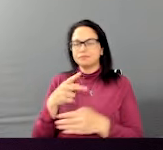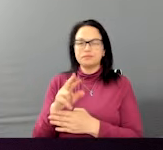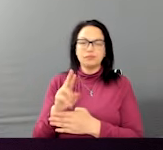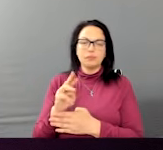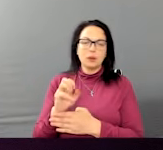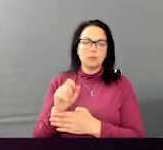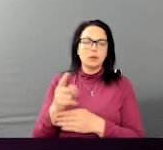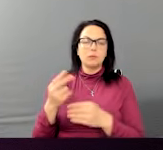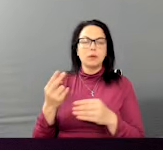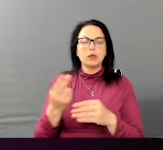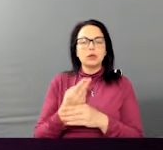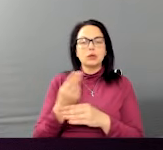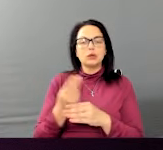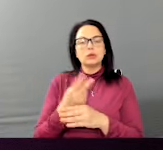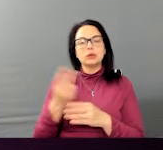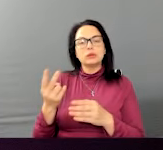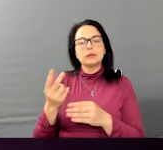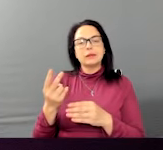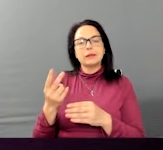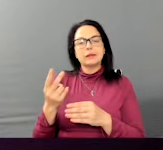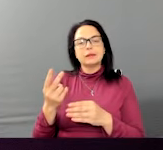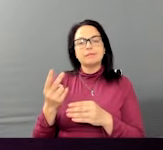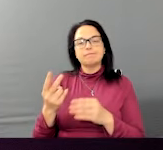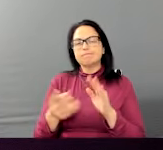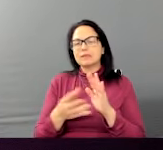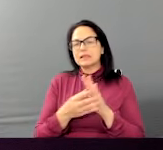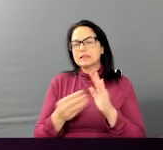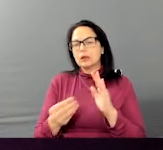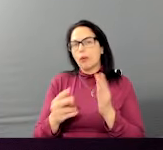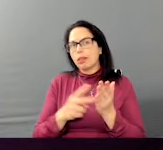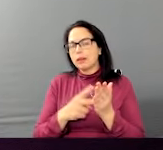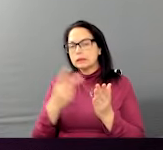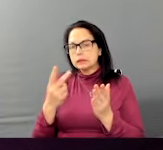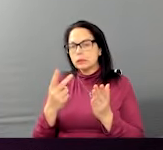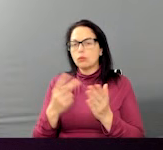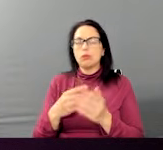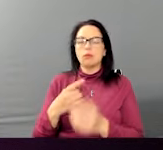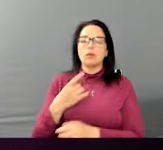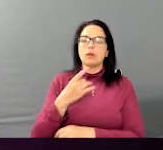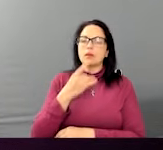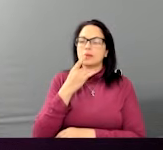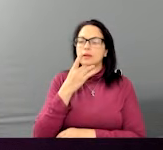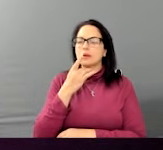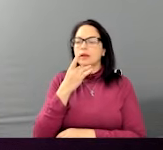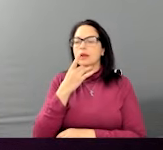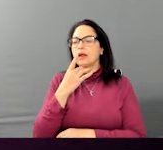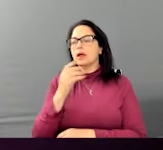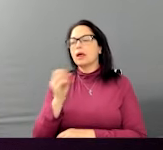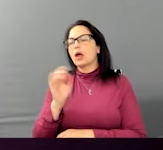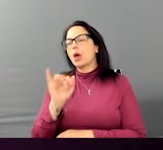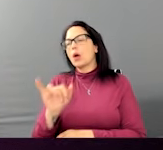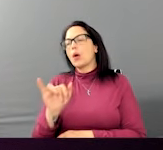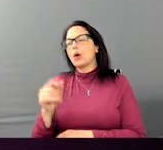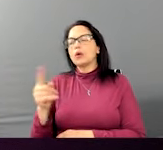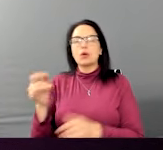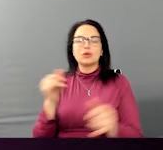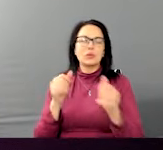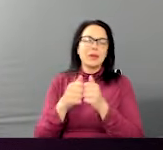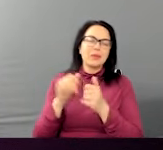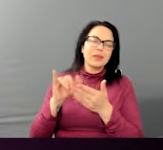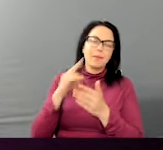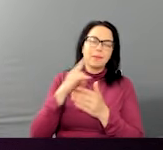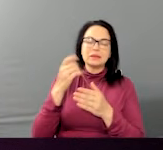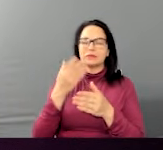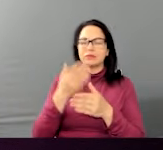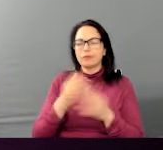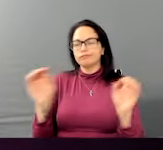like SQLite is legit. Like you think, oh, that's just the thing you play around with every now and then because it's a file, right? No, this thing